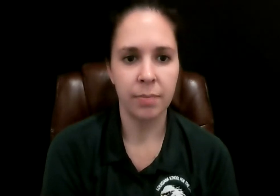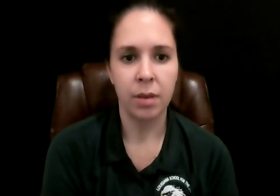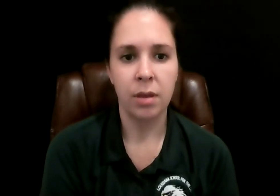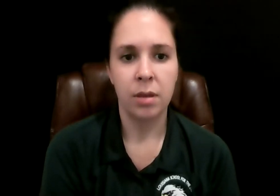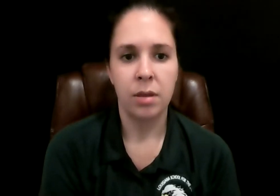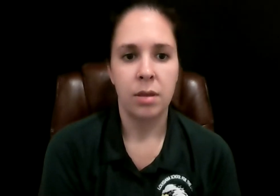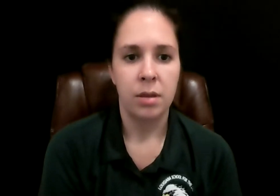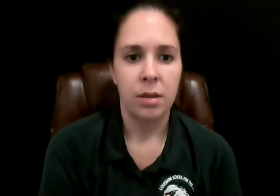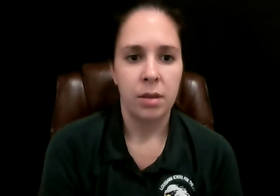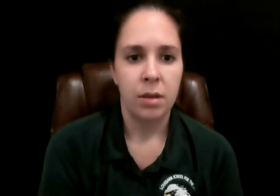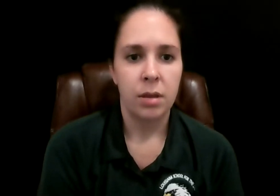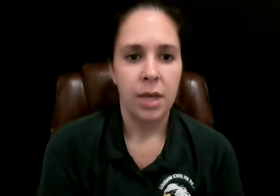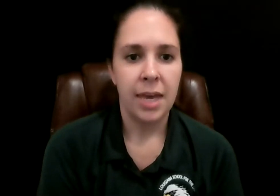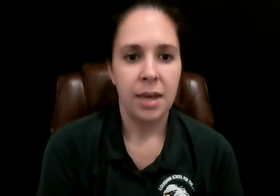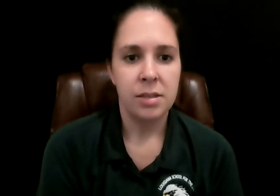Communications,